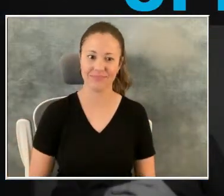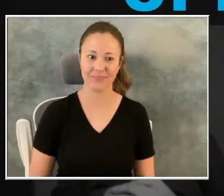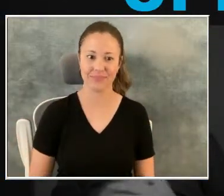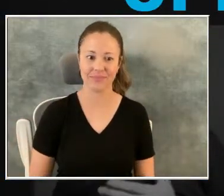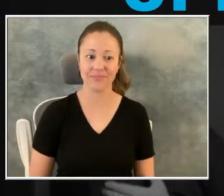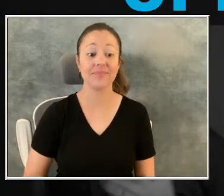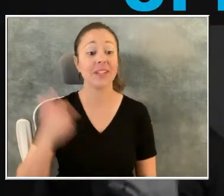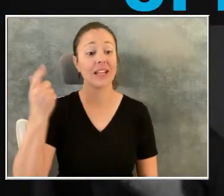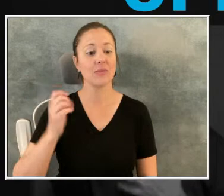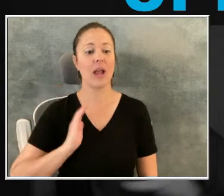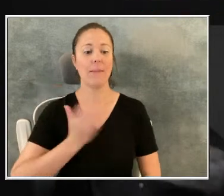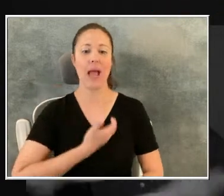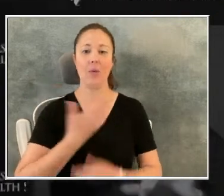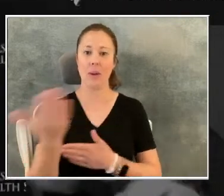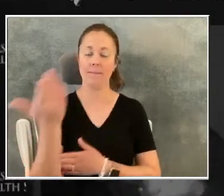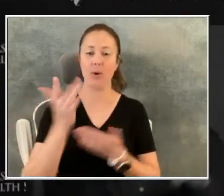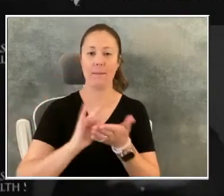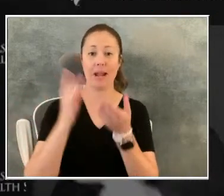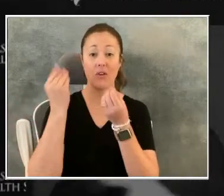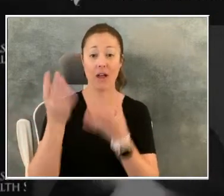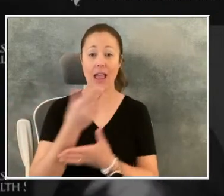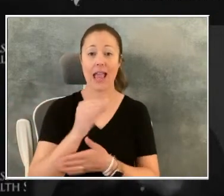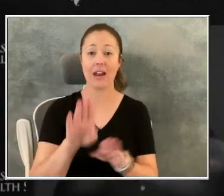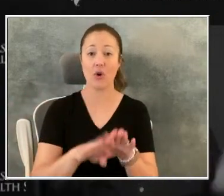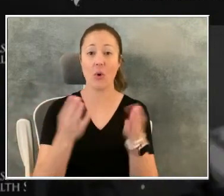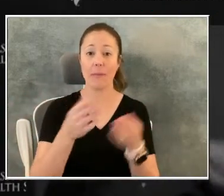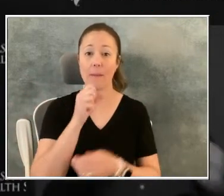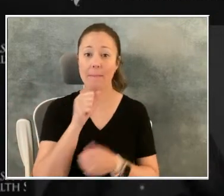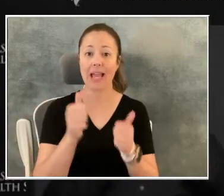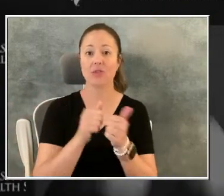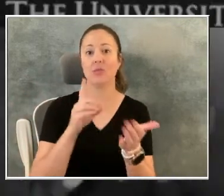Subscribe to our Morning Medical Update and Open Mics